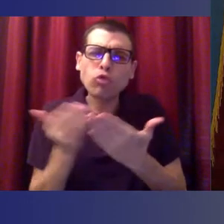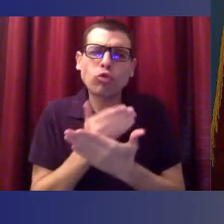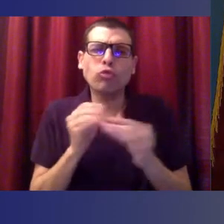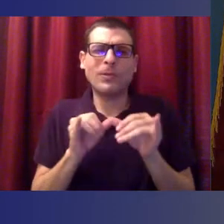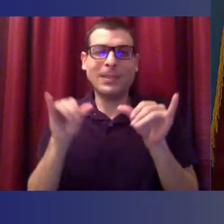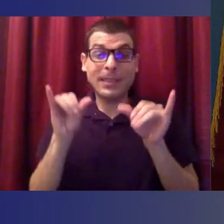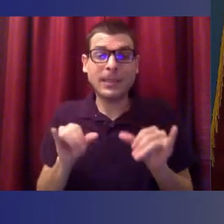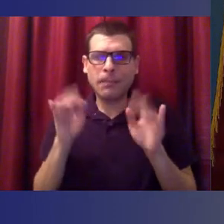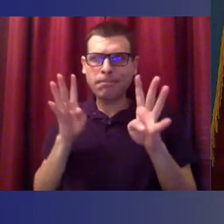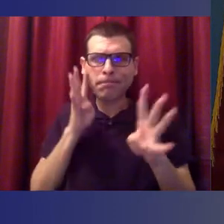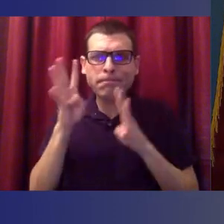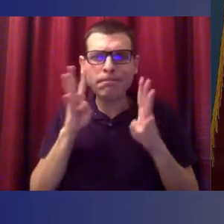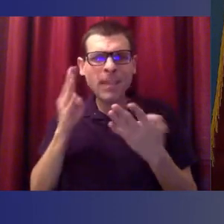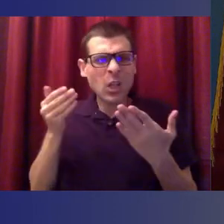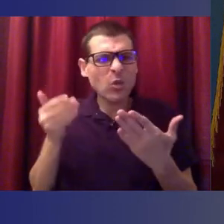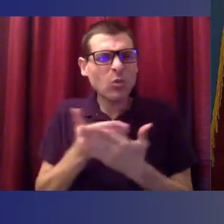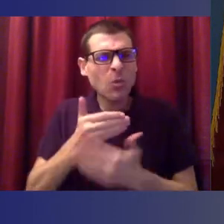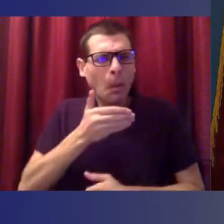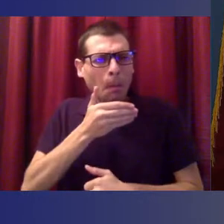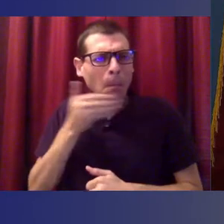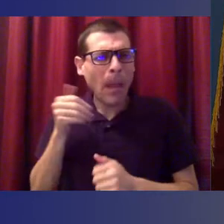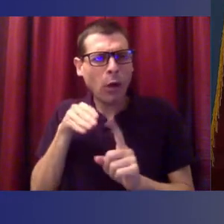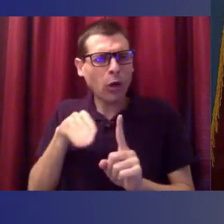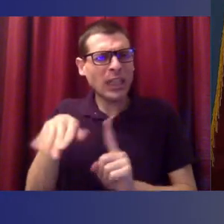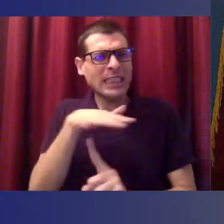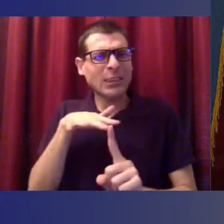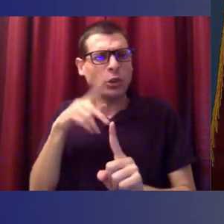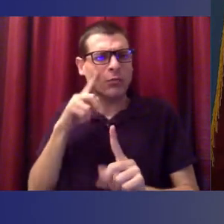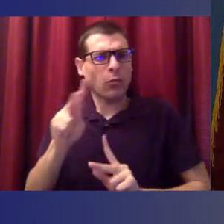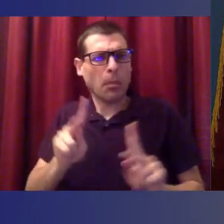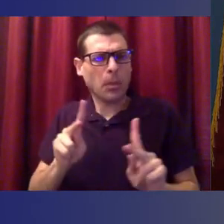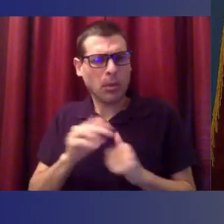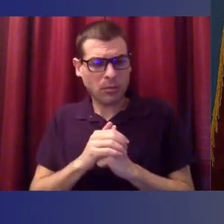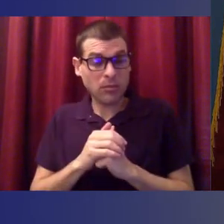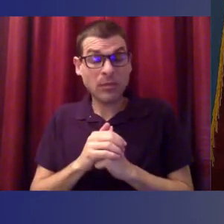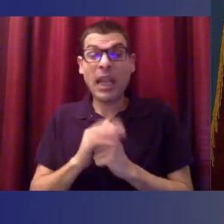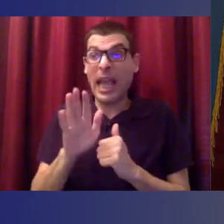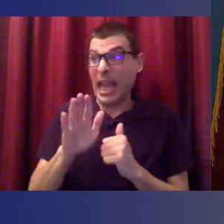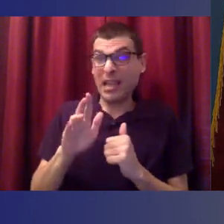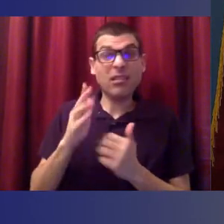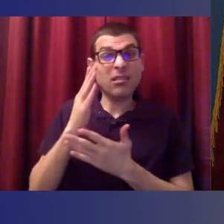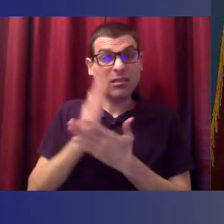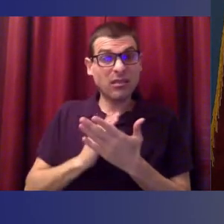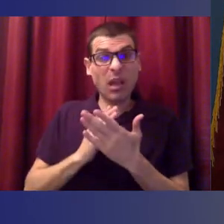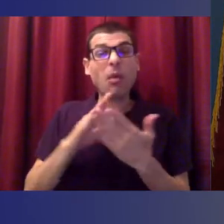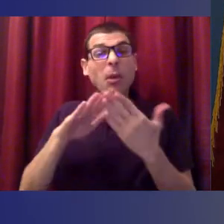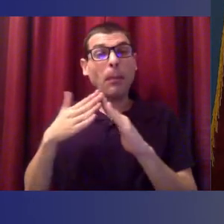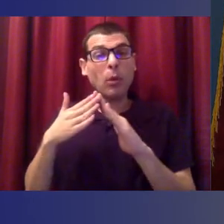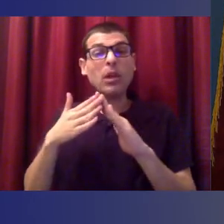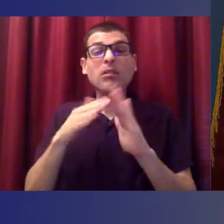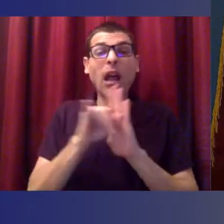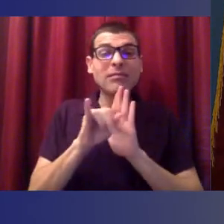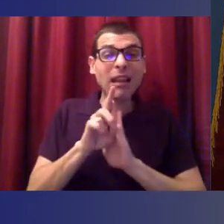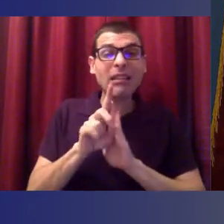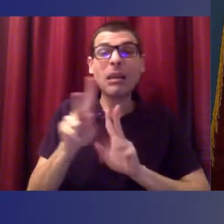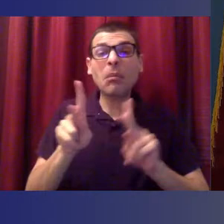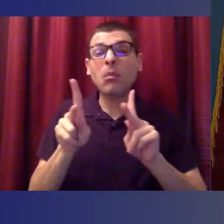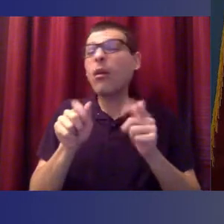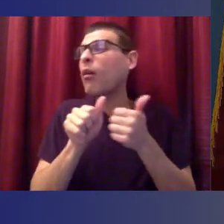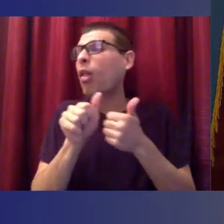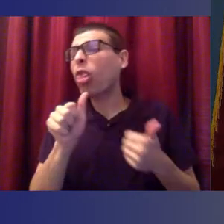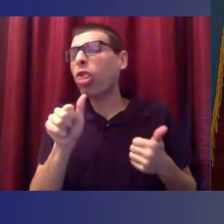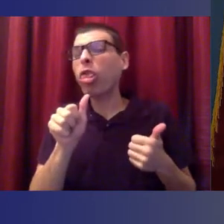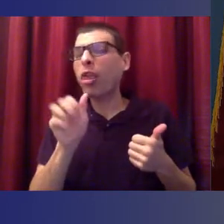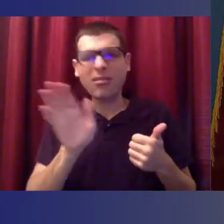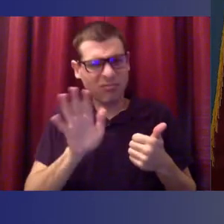healthier conditions for all residents and strengthens historically overlooked communities. That is the vision the county is